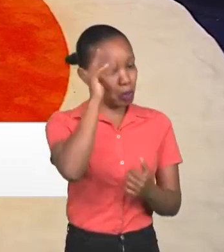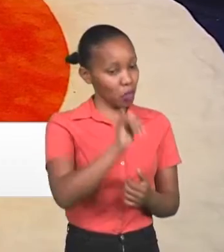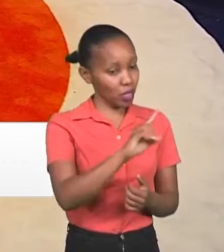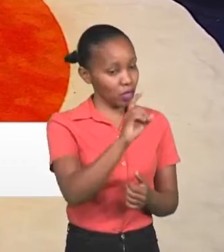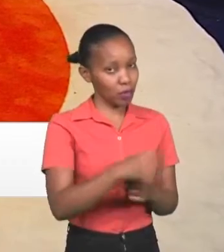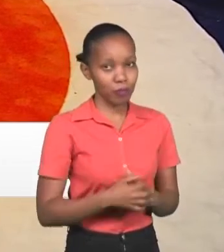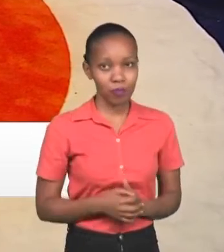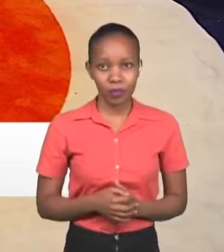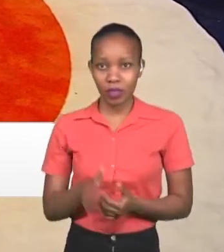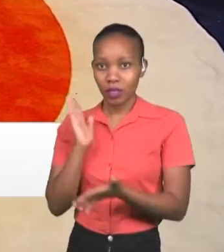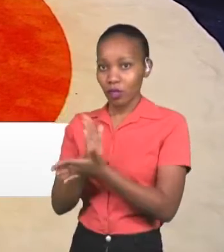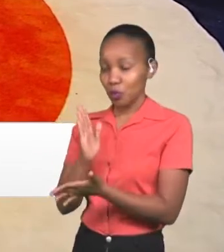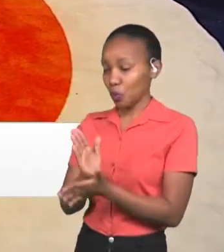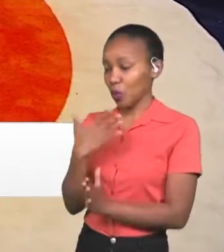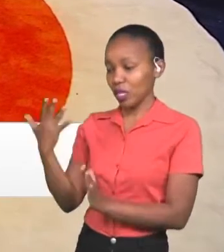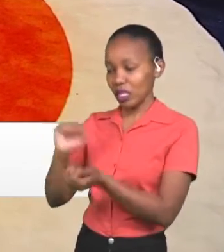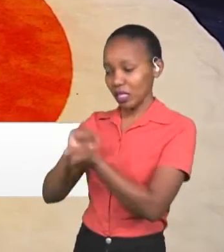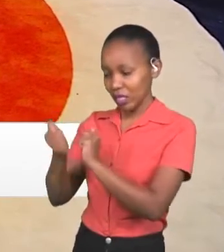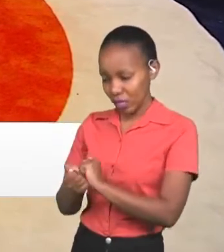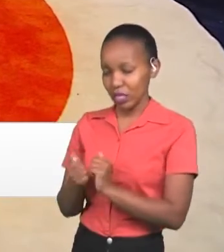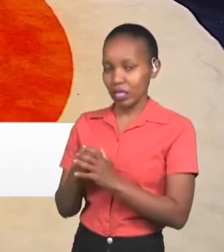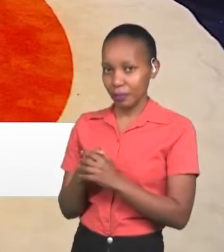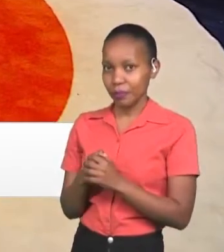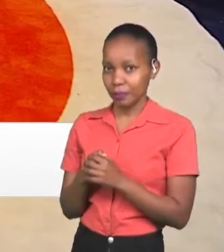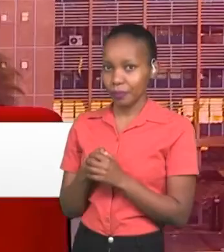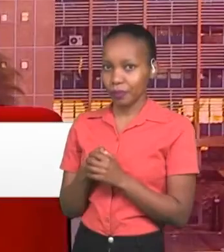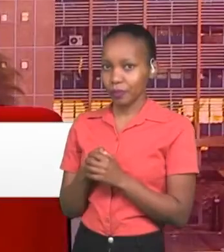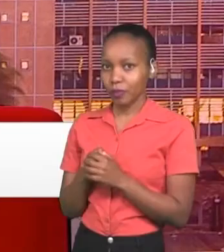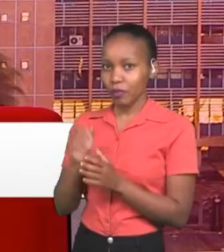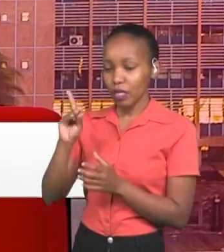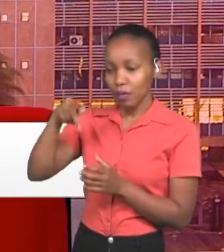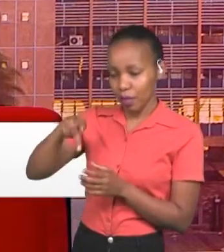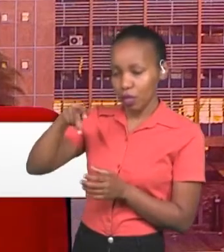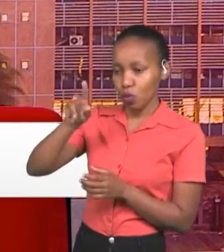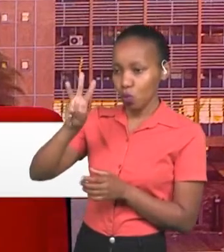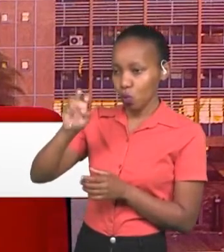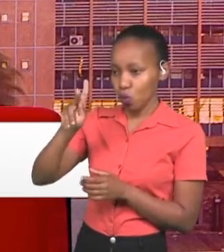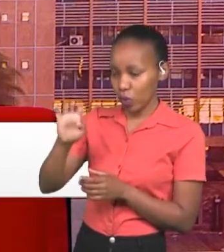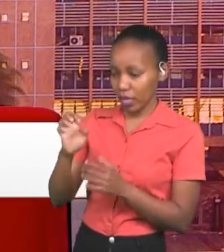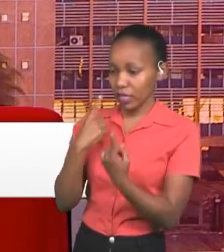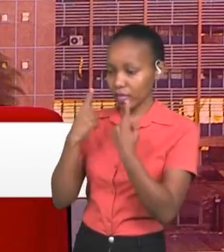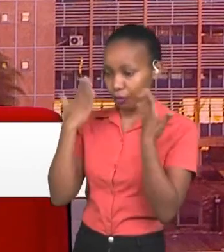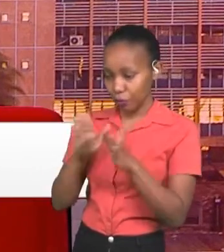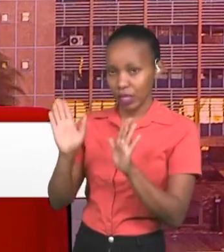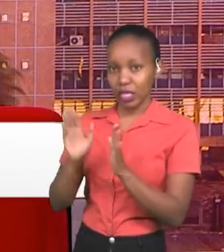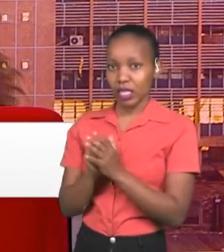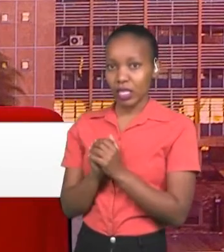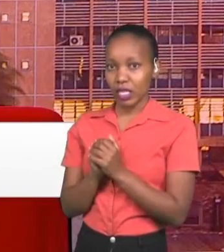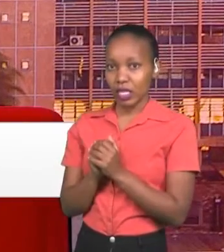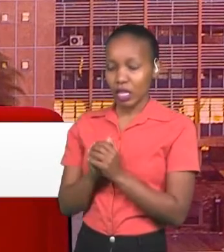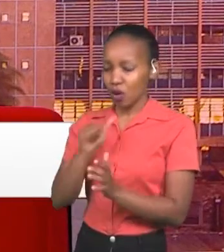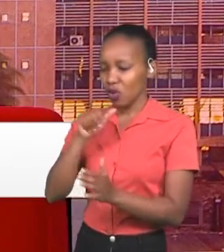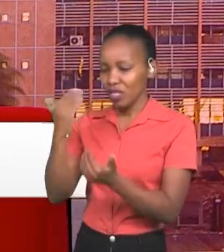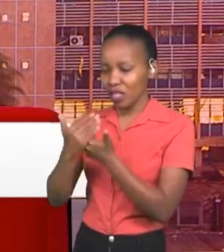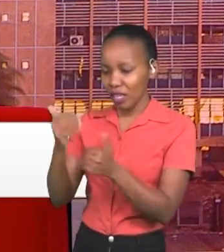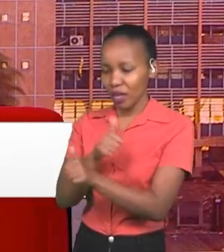Yeah. Well, things have changed. Things have changed, yeah. Well, Villa Divia Vesema, two people have not been groomed well. You know,